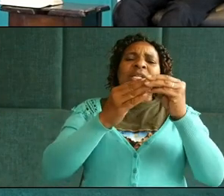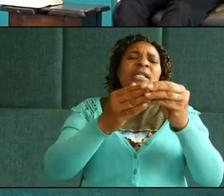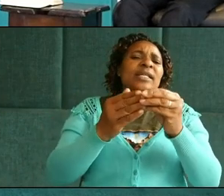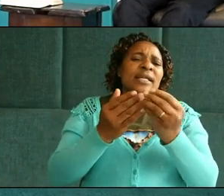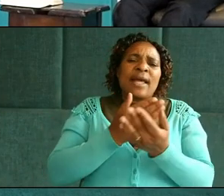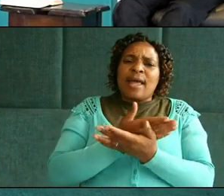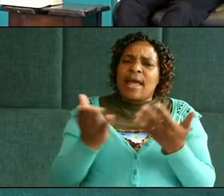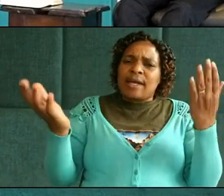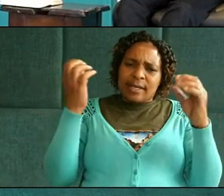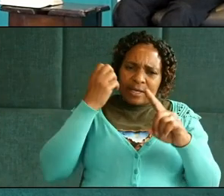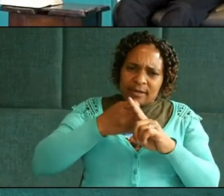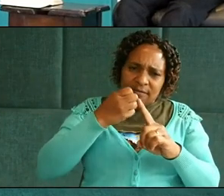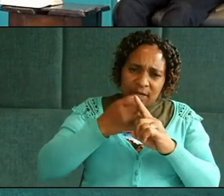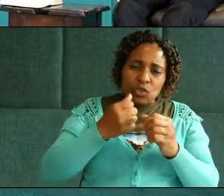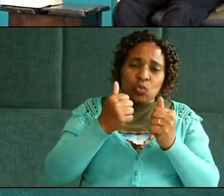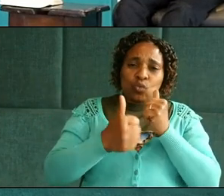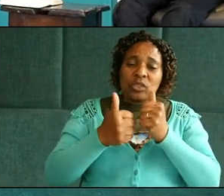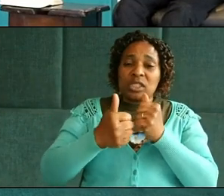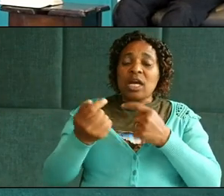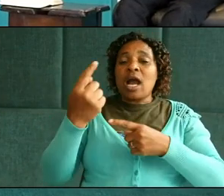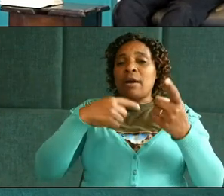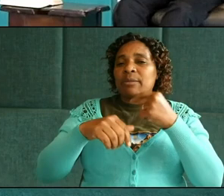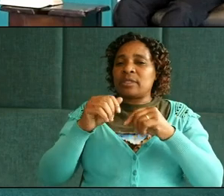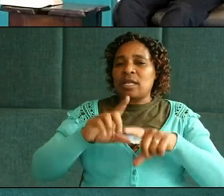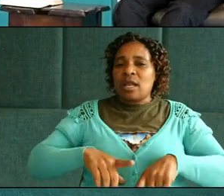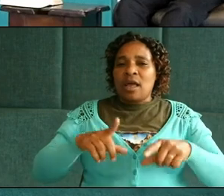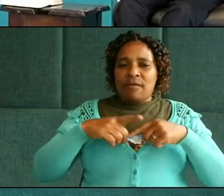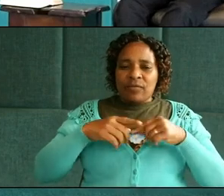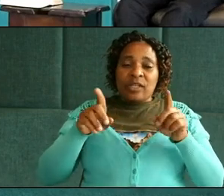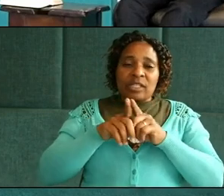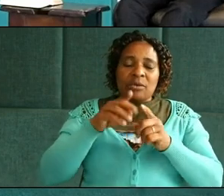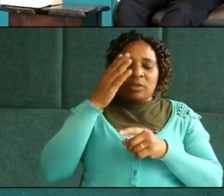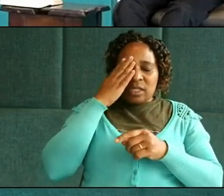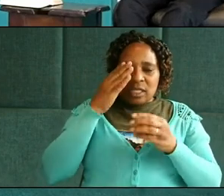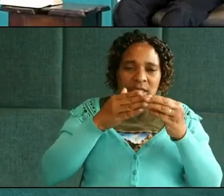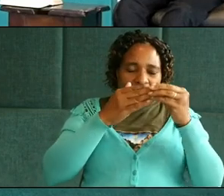difficulty that occurs in our life, just as He led the Israelites.